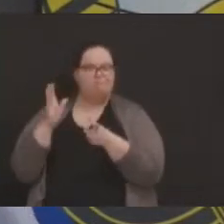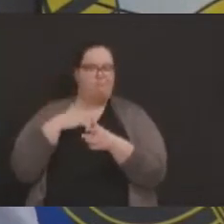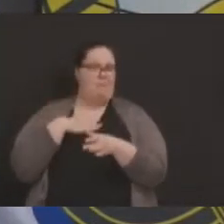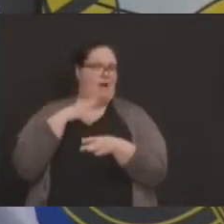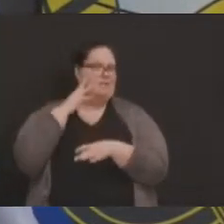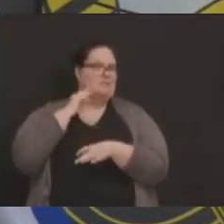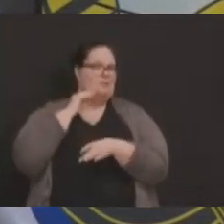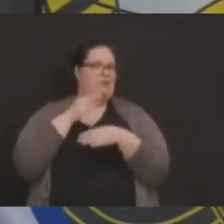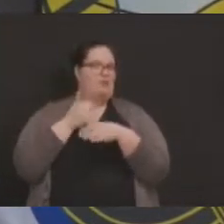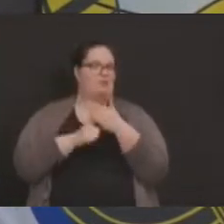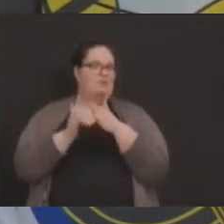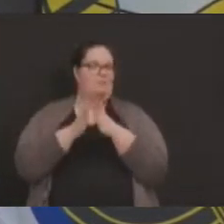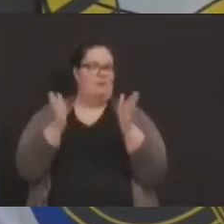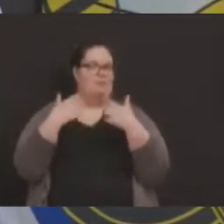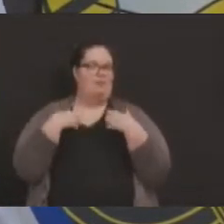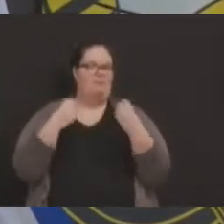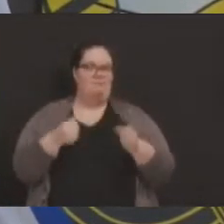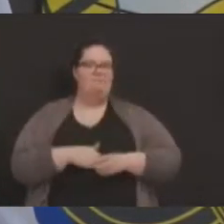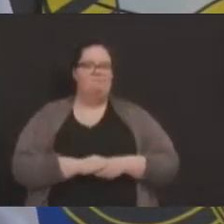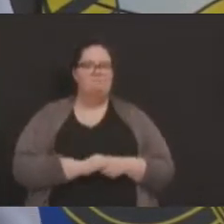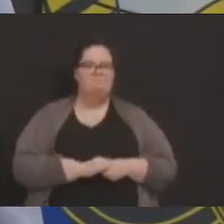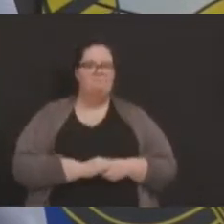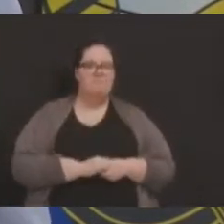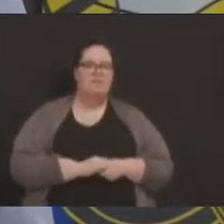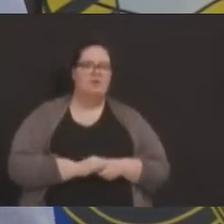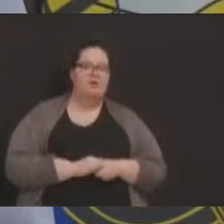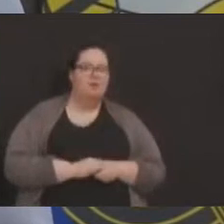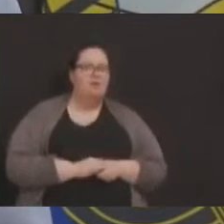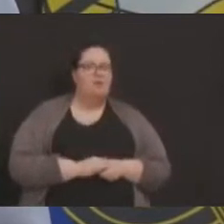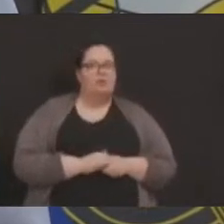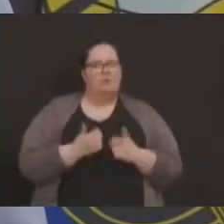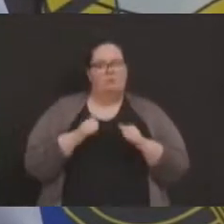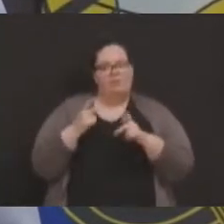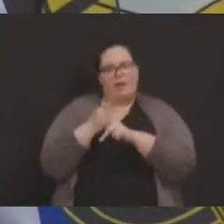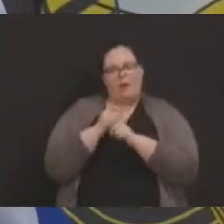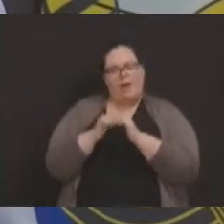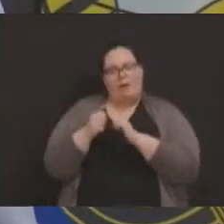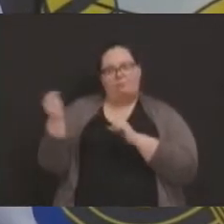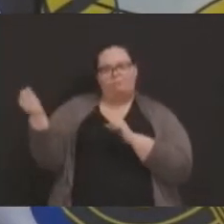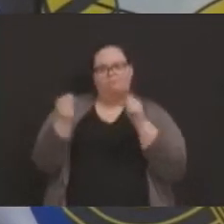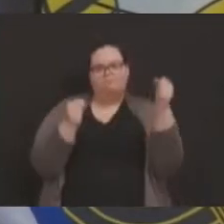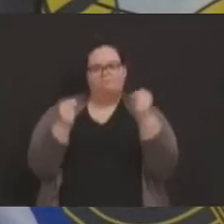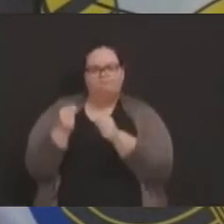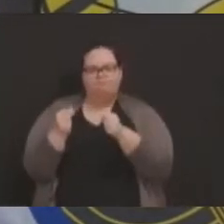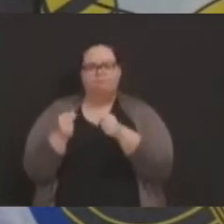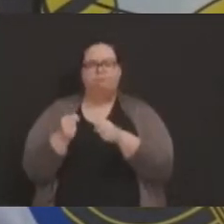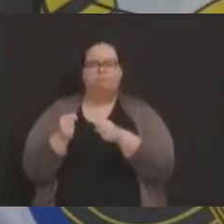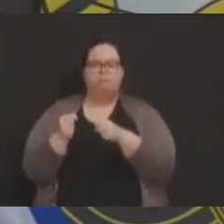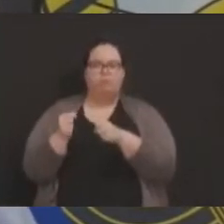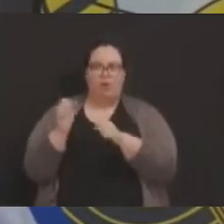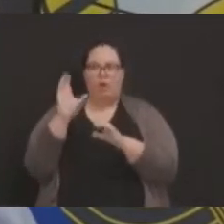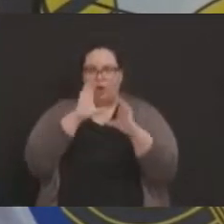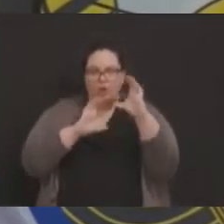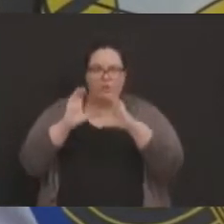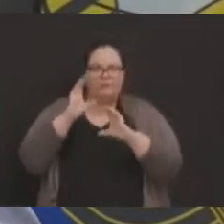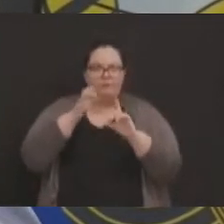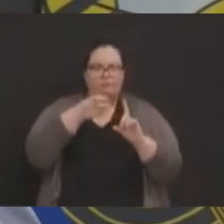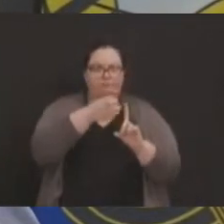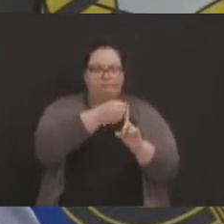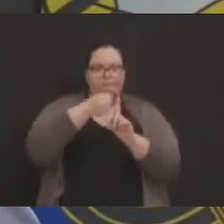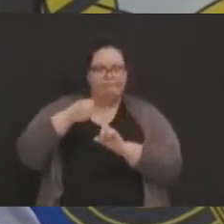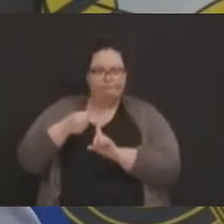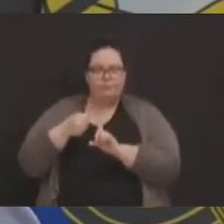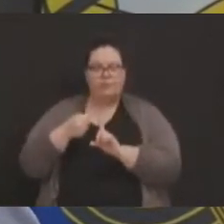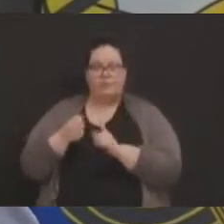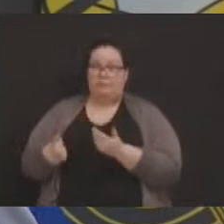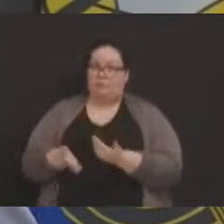is not easy in the best of times, but certainly during a pandemic we'll have some challenges. But we're working very diligently